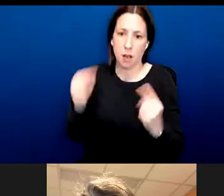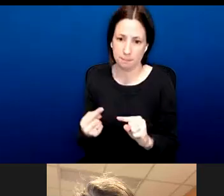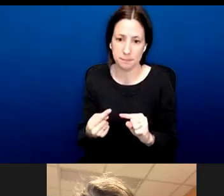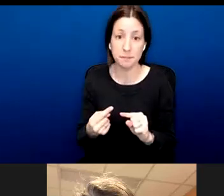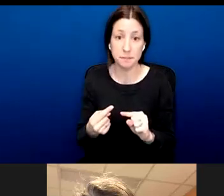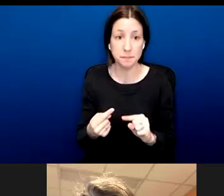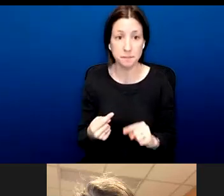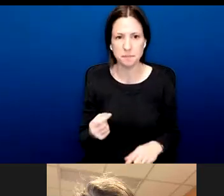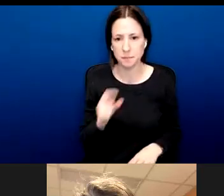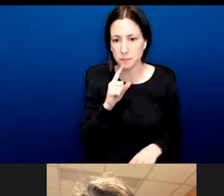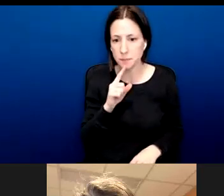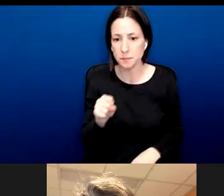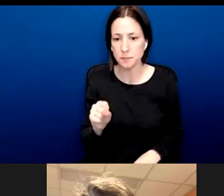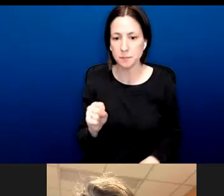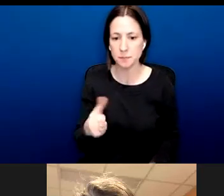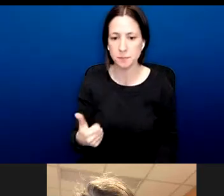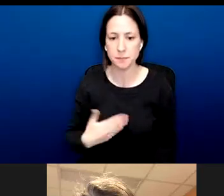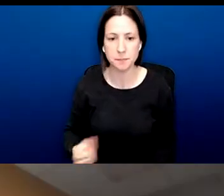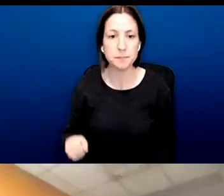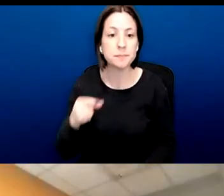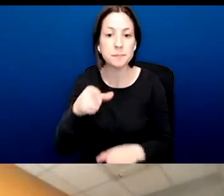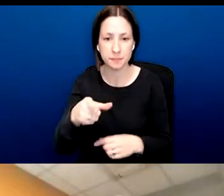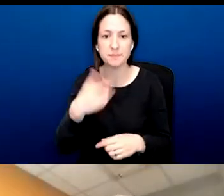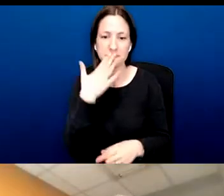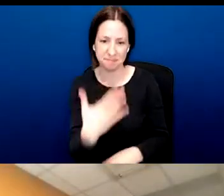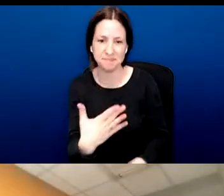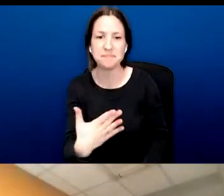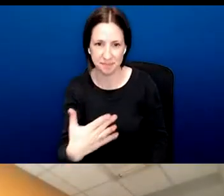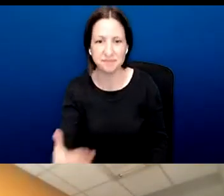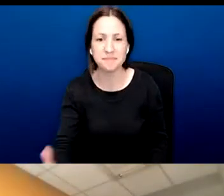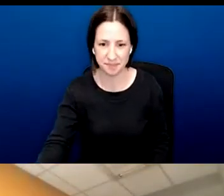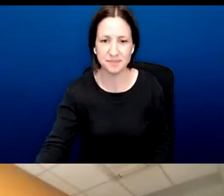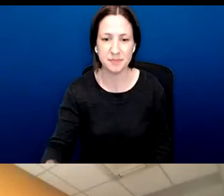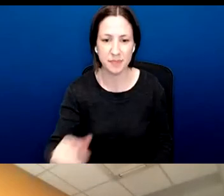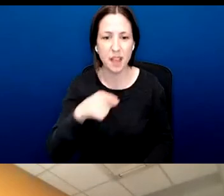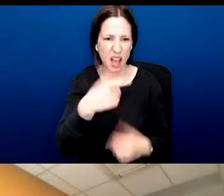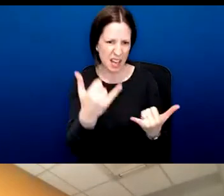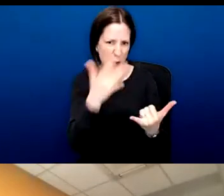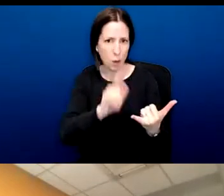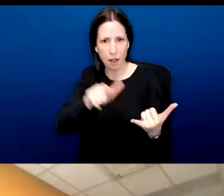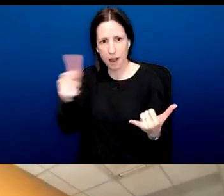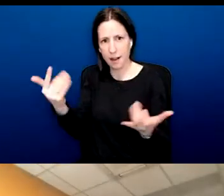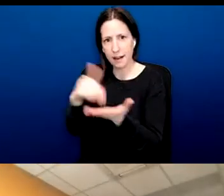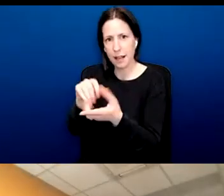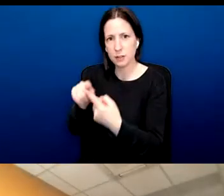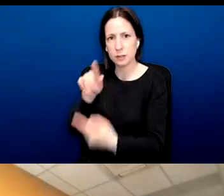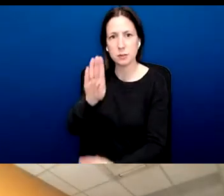Thank you so much for that, Angela. Really appreciate it. And I will now hand it over back to Bree for